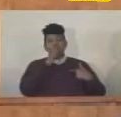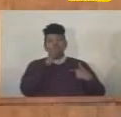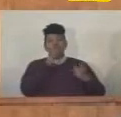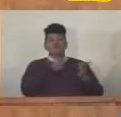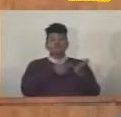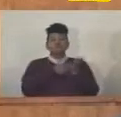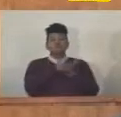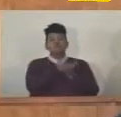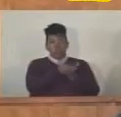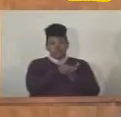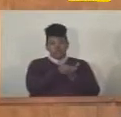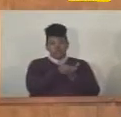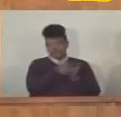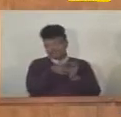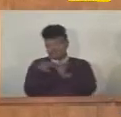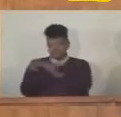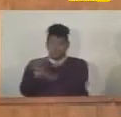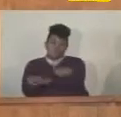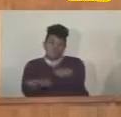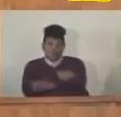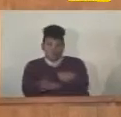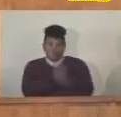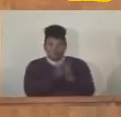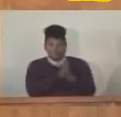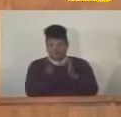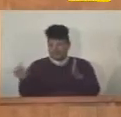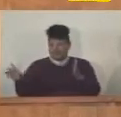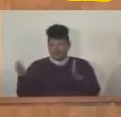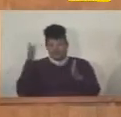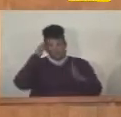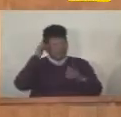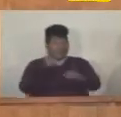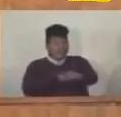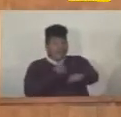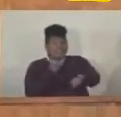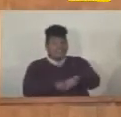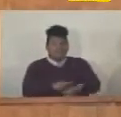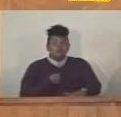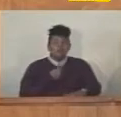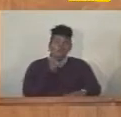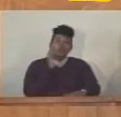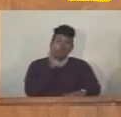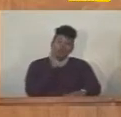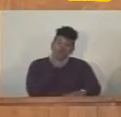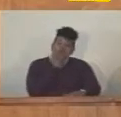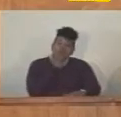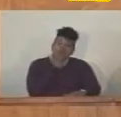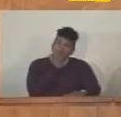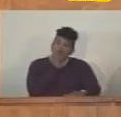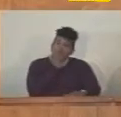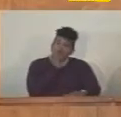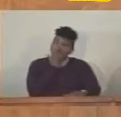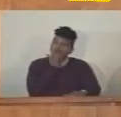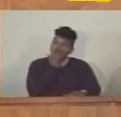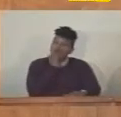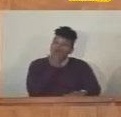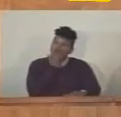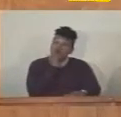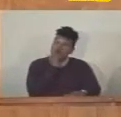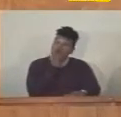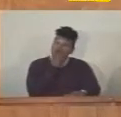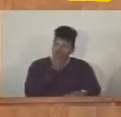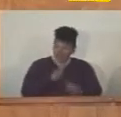to power. Because for too long, we have talked and not